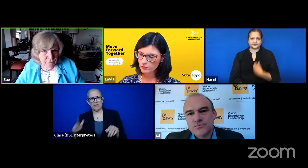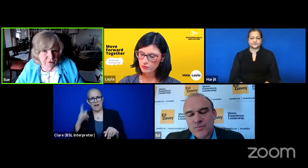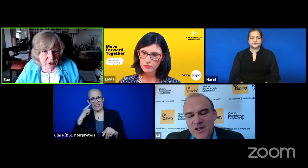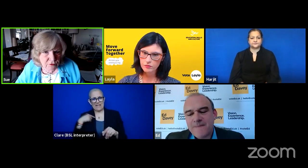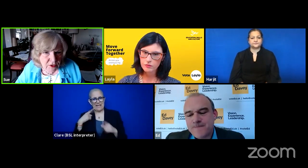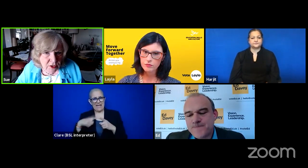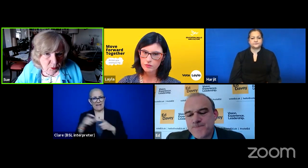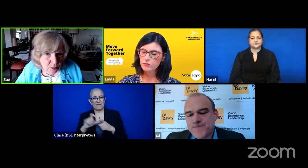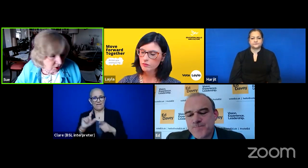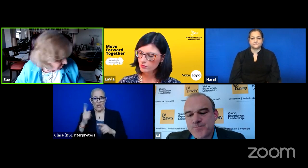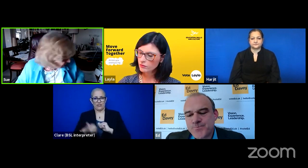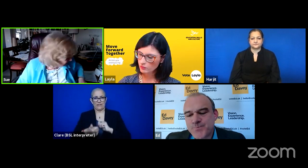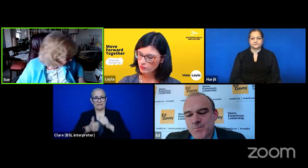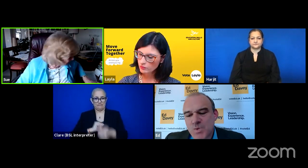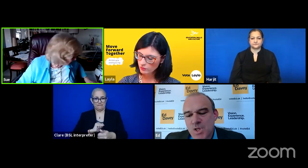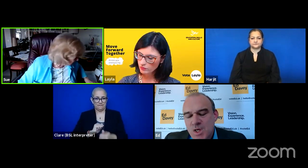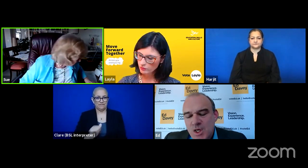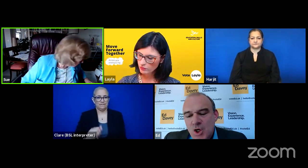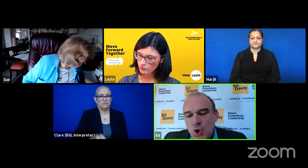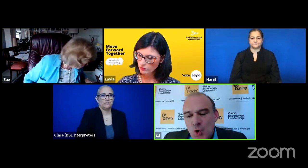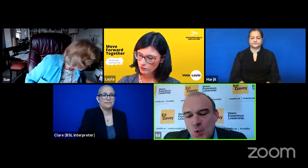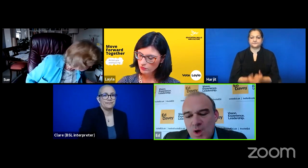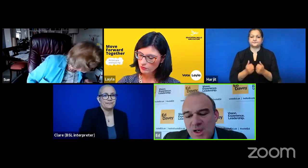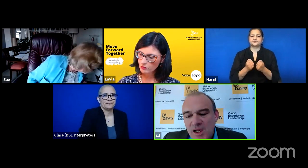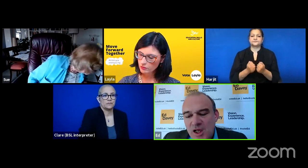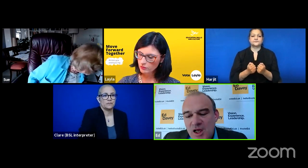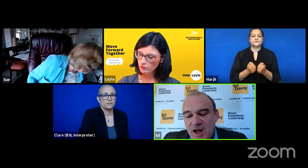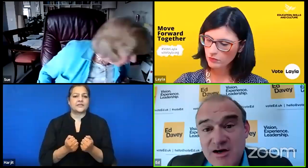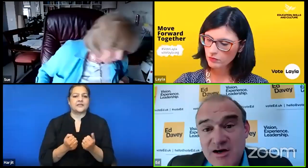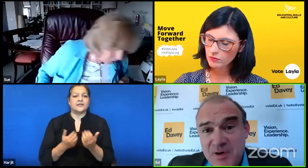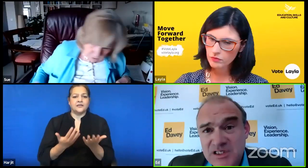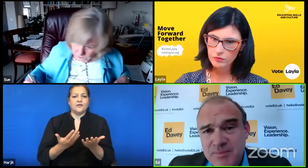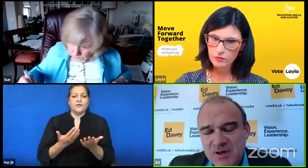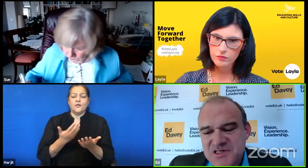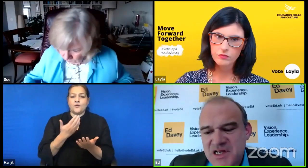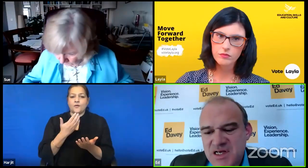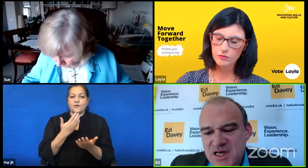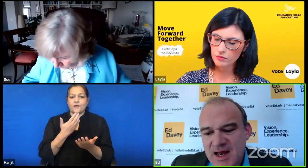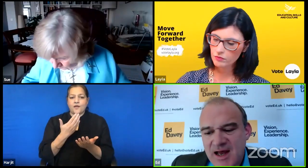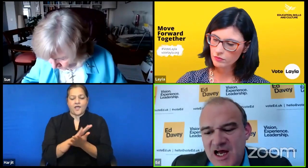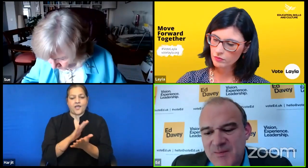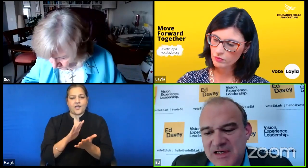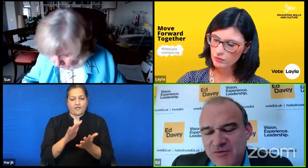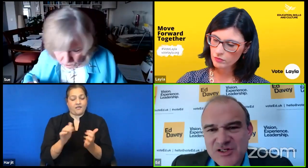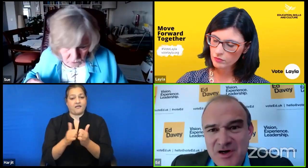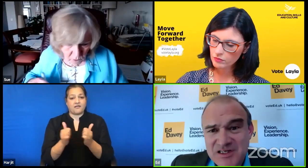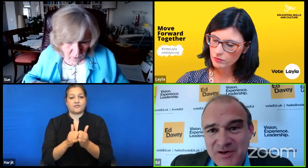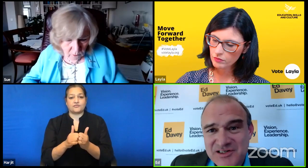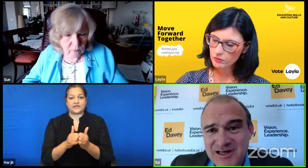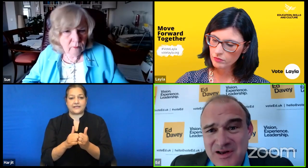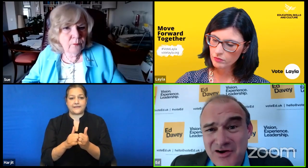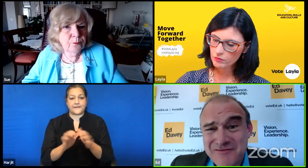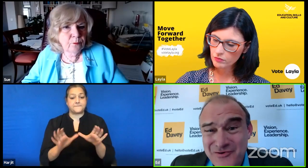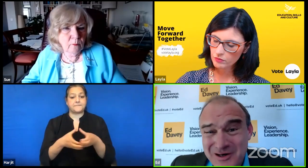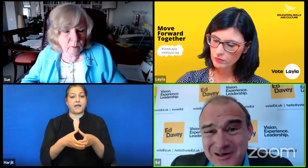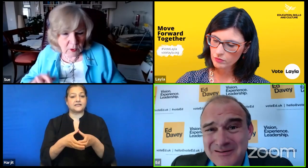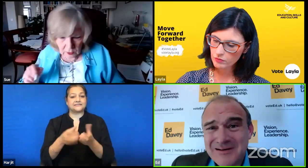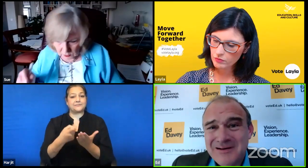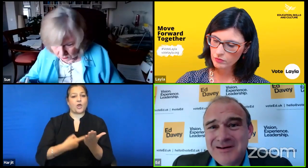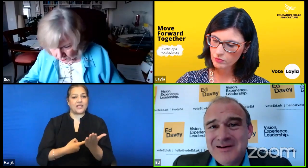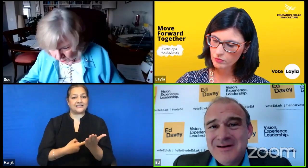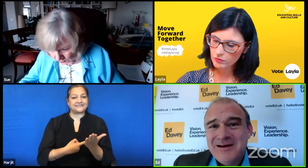Ed first for this one, don't I? Well, I agree with party policy. And if it wasn't party policy, I'd be arguing for